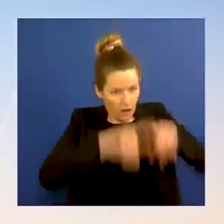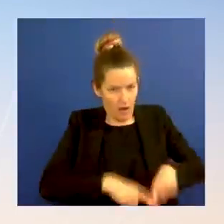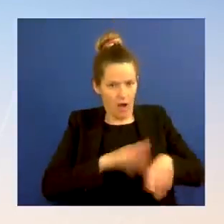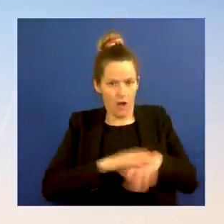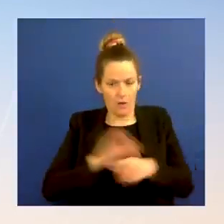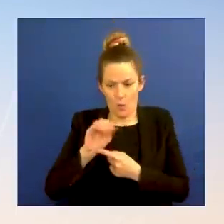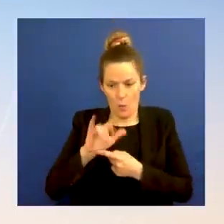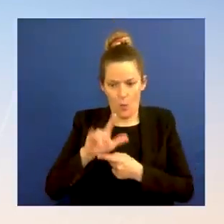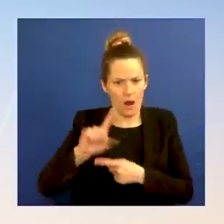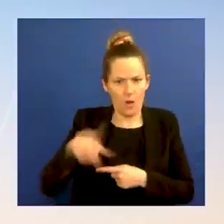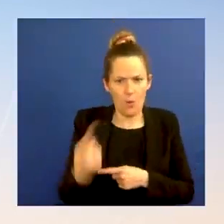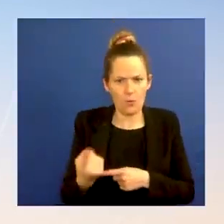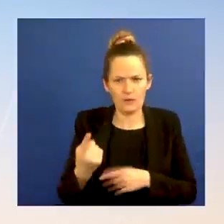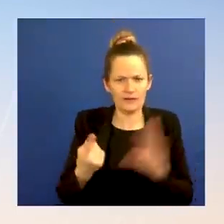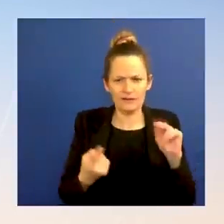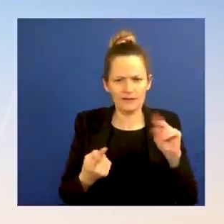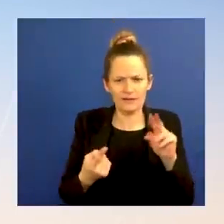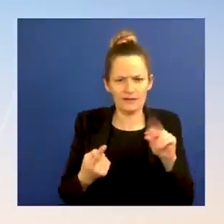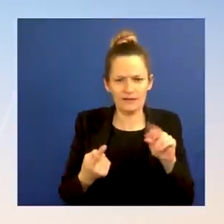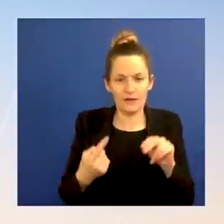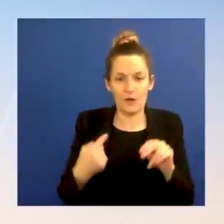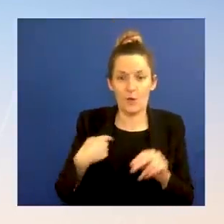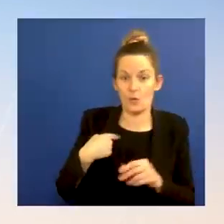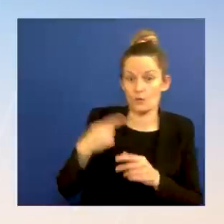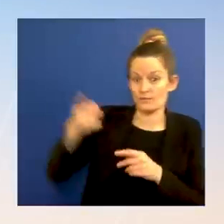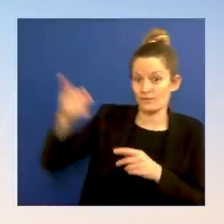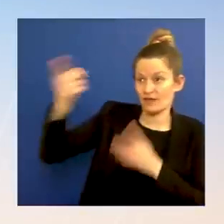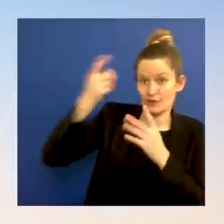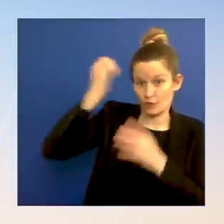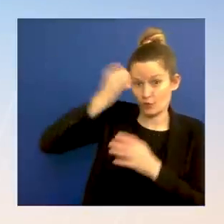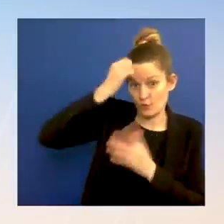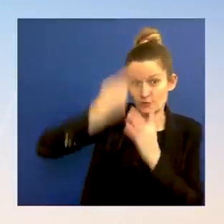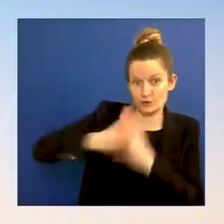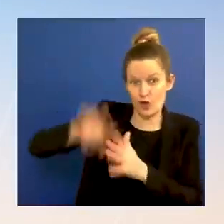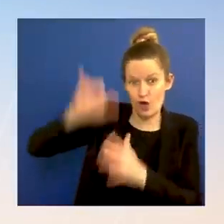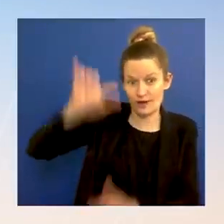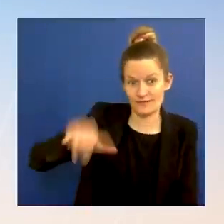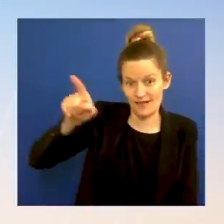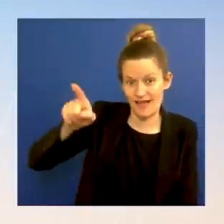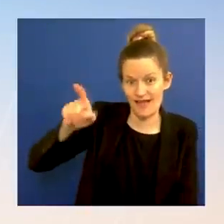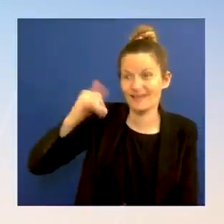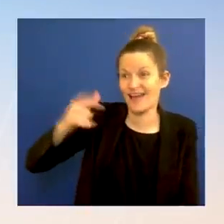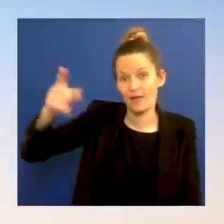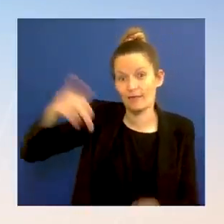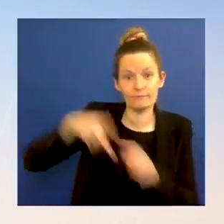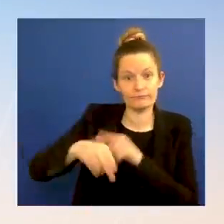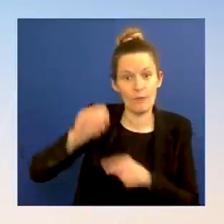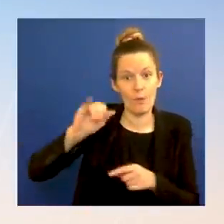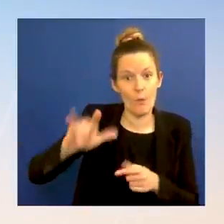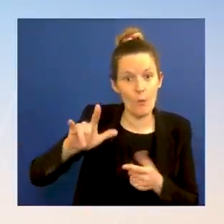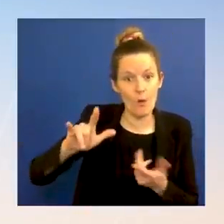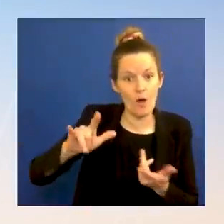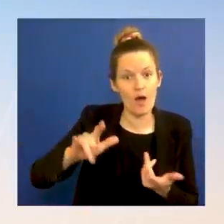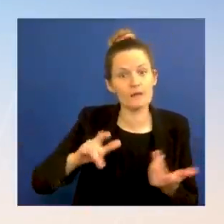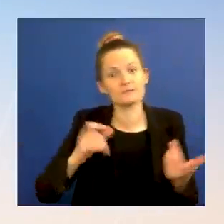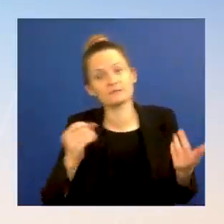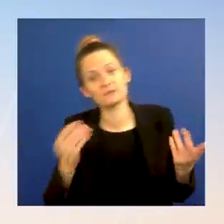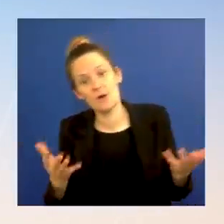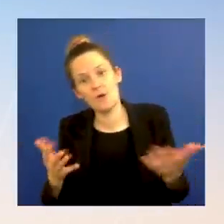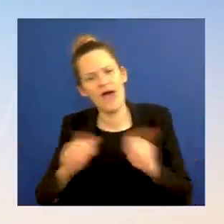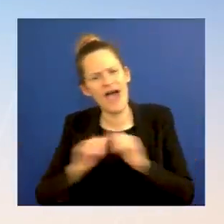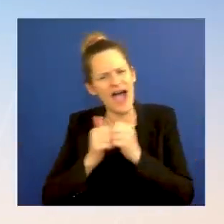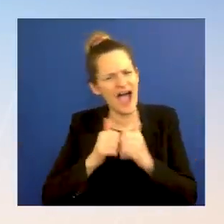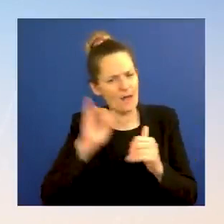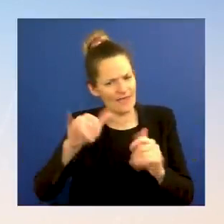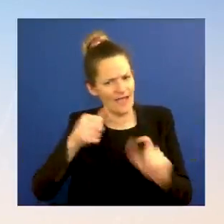through now in this discussion of banning oil imports and the volatility in the global markets, oil markets, is a reminder of that. So, but